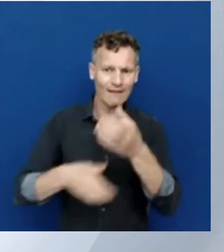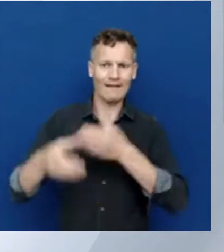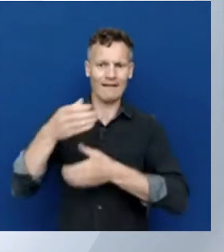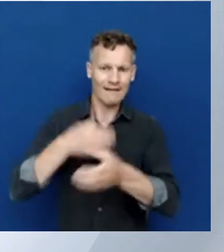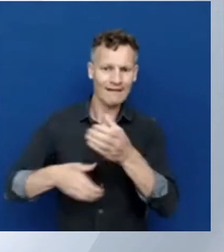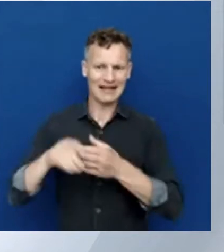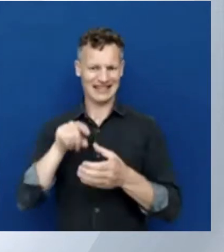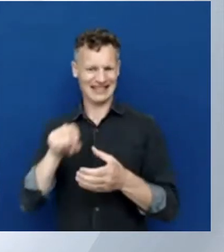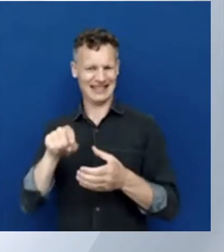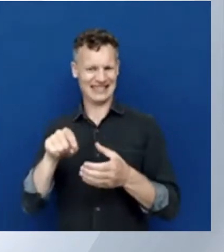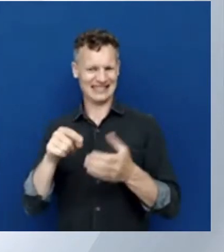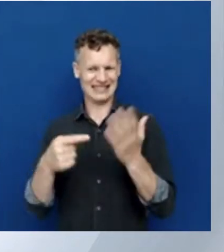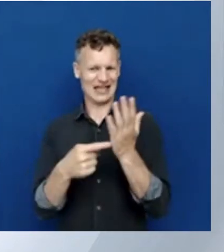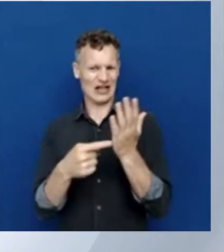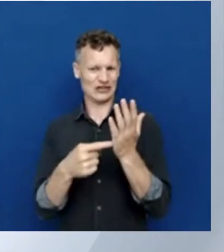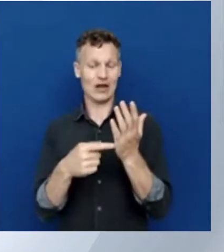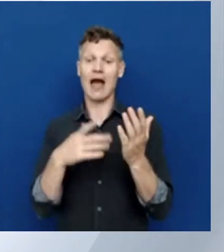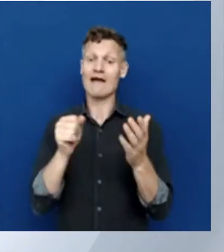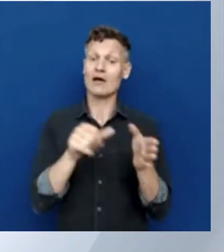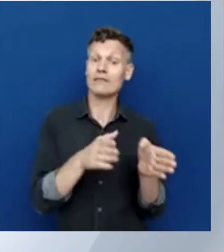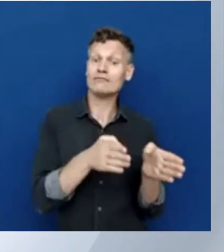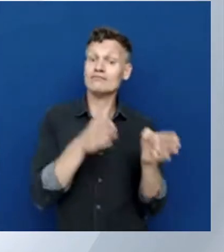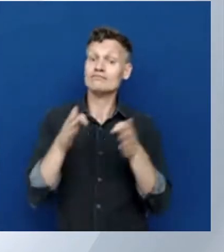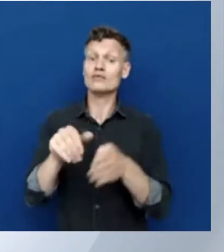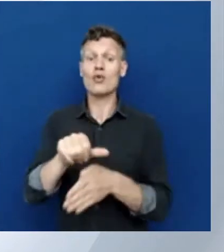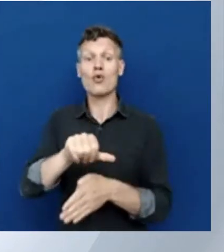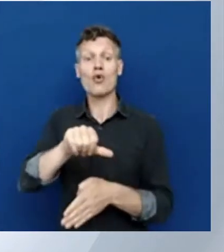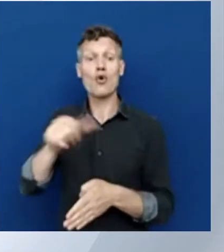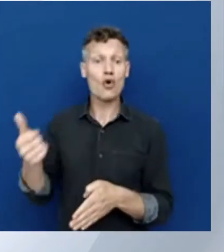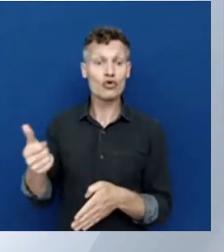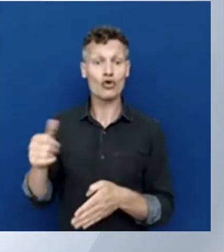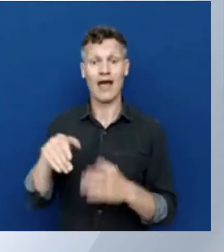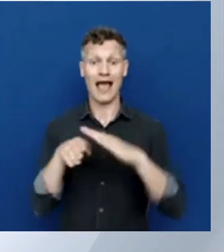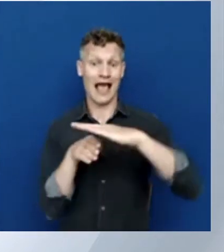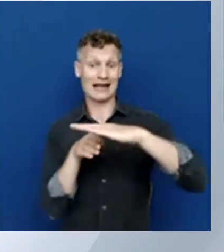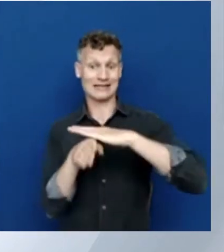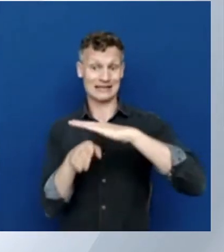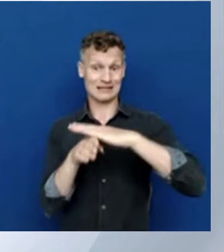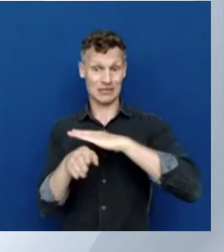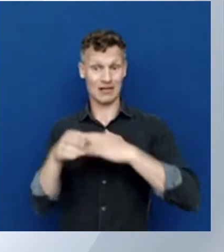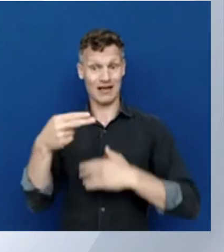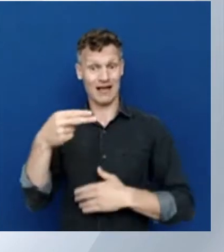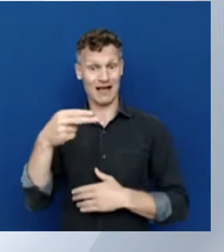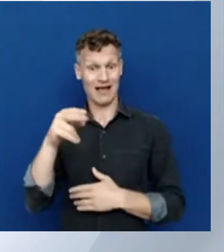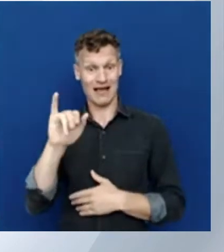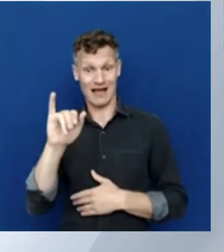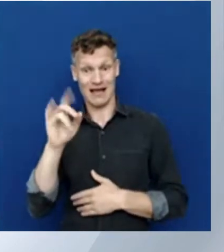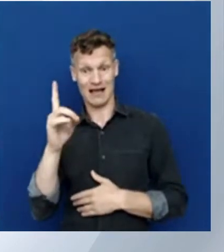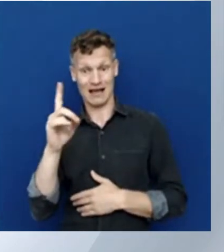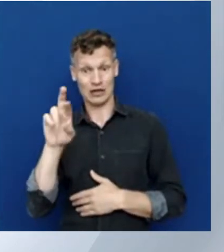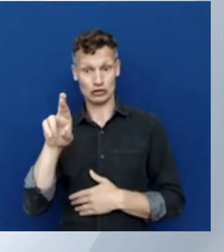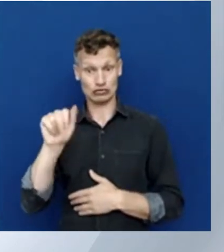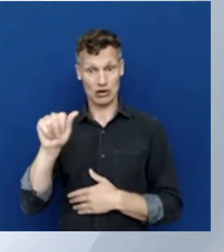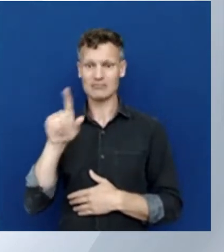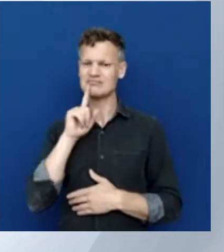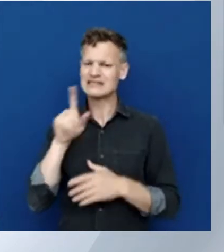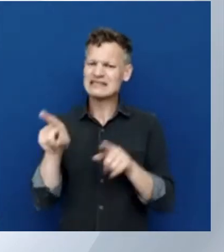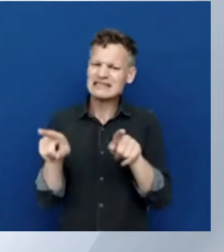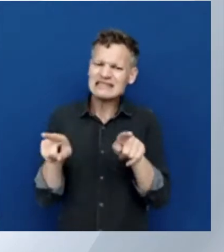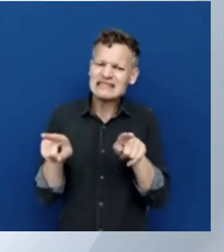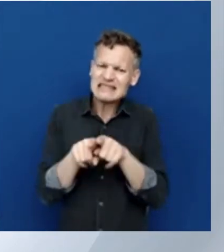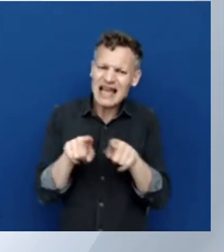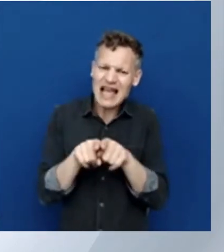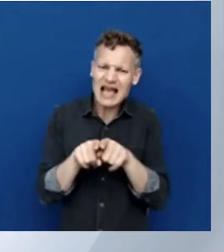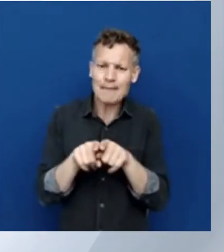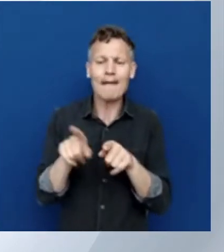And the accessible Hydra is the same as the bug Hydra, except that when you fix an accessibility issue in production and you chop it